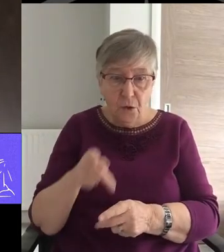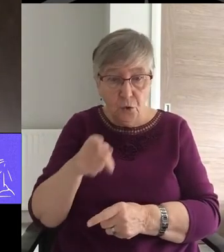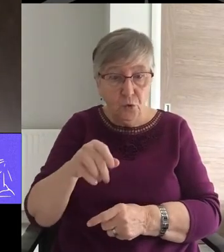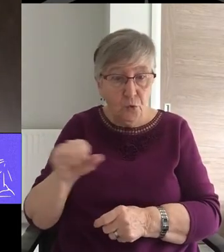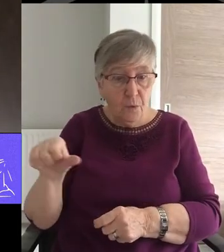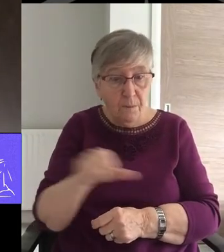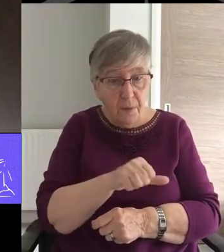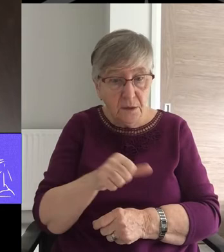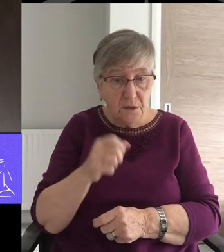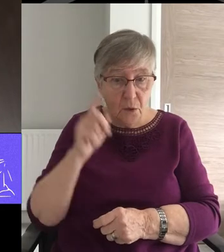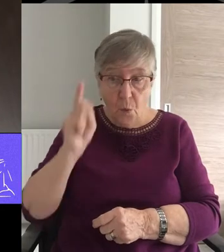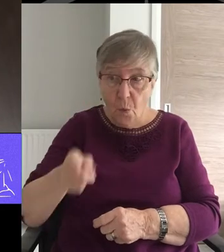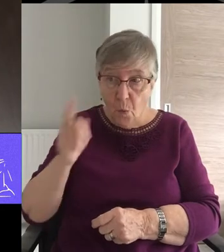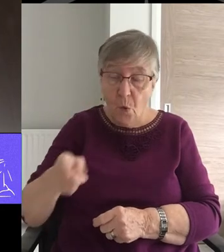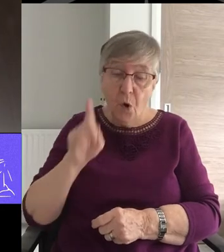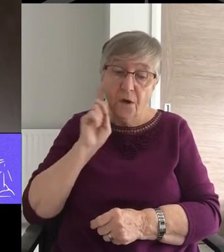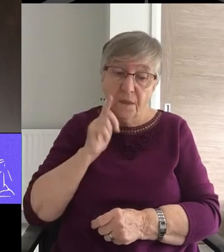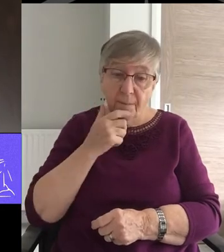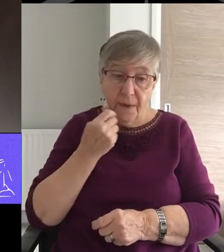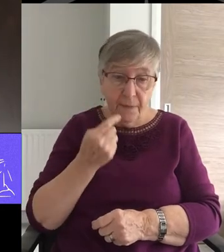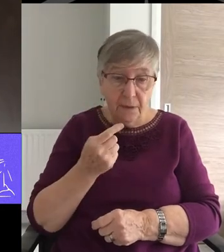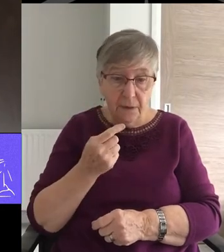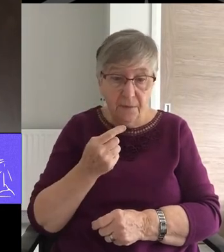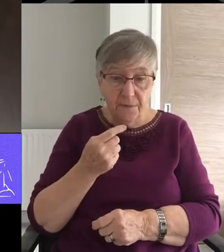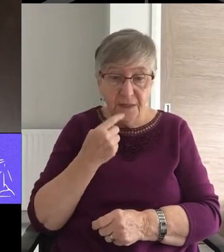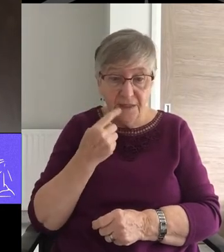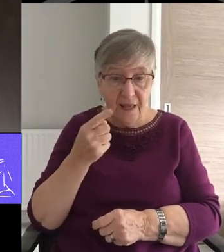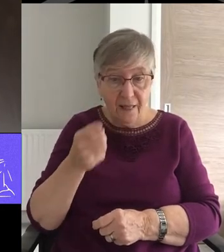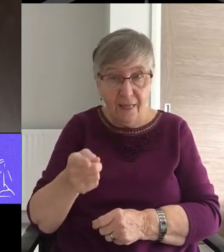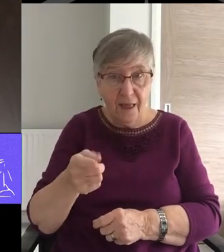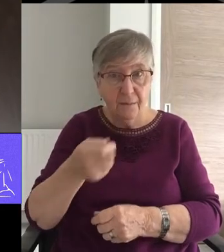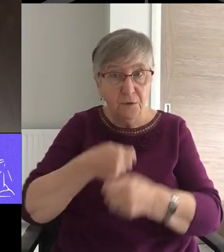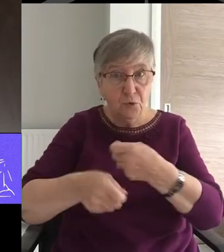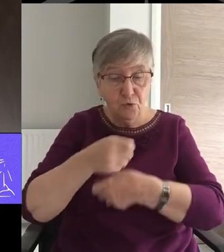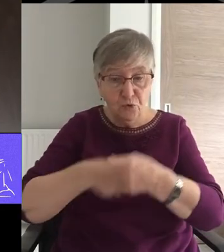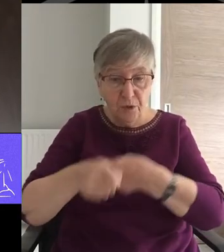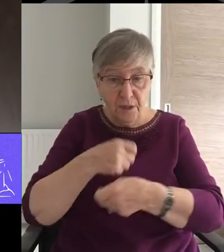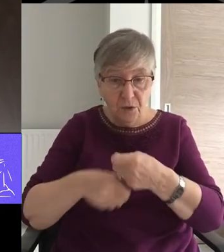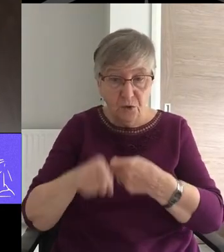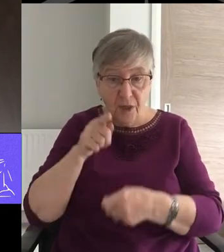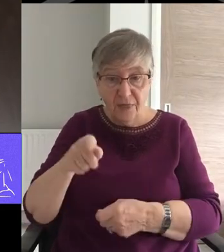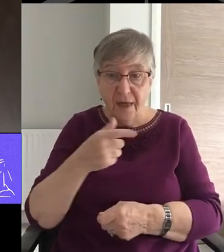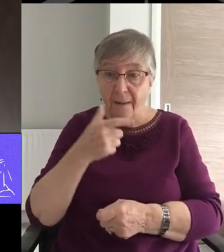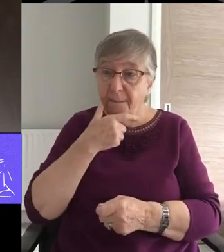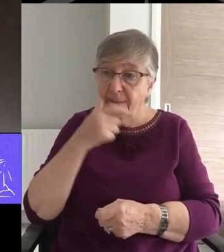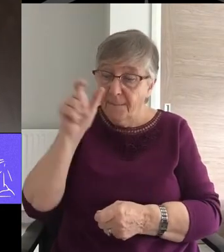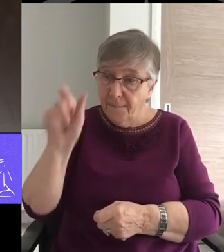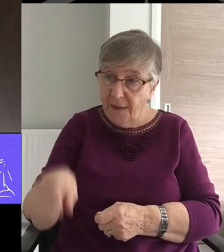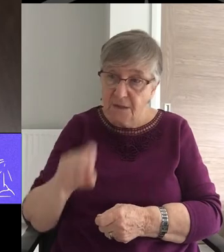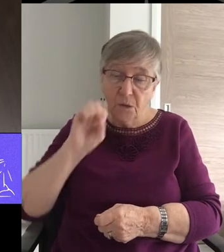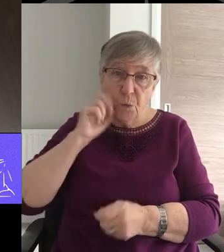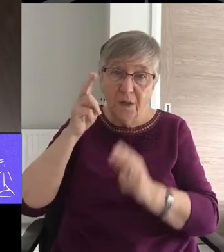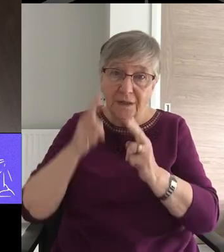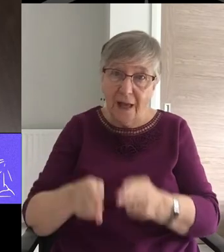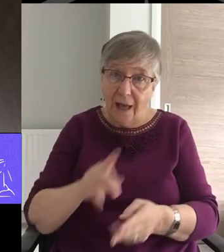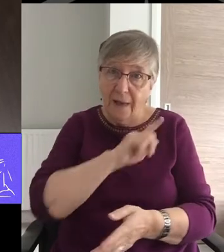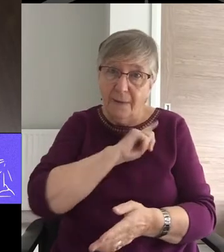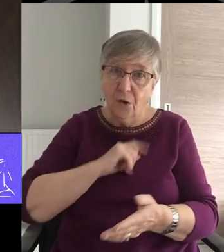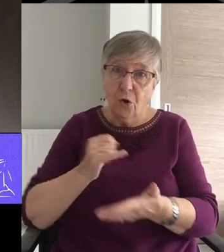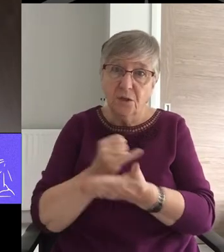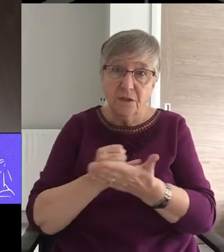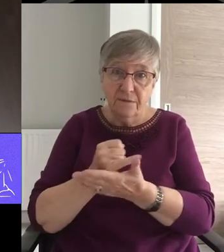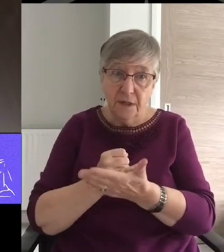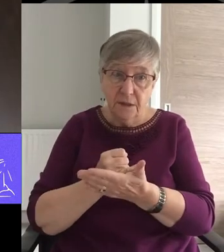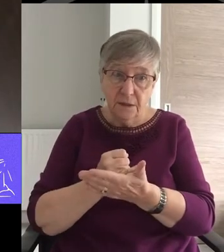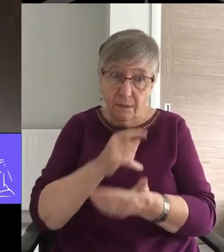and you do not speak out to dissuade them from their ways, that wicked person will die for their sin, and I